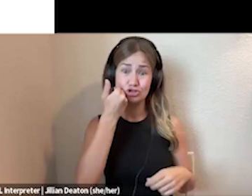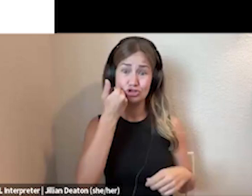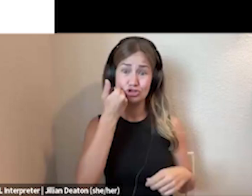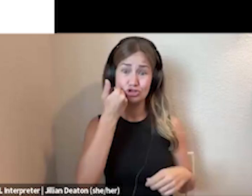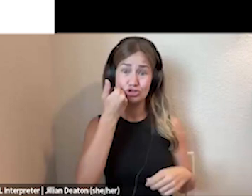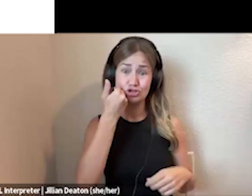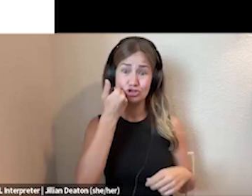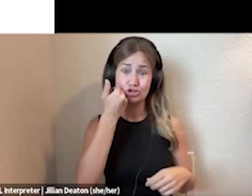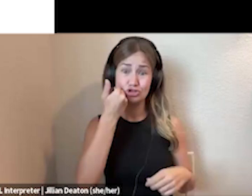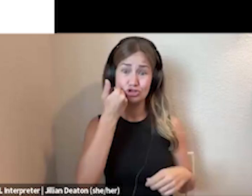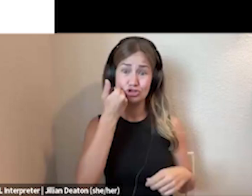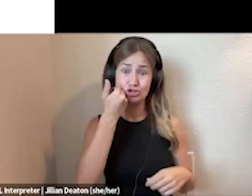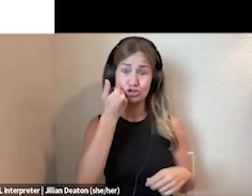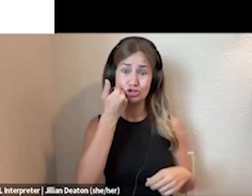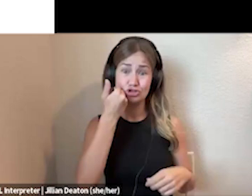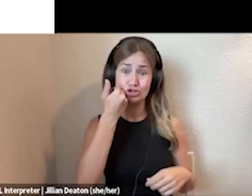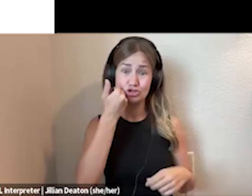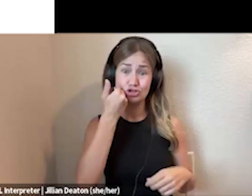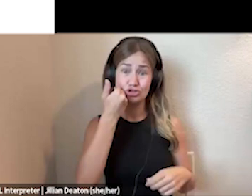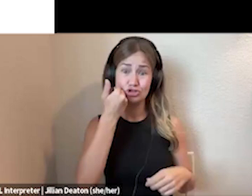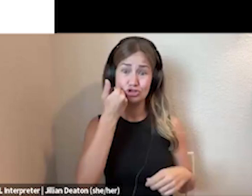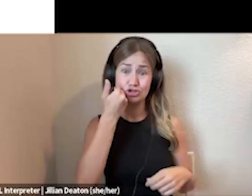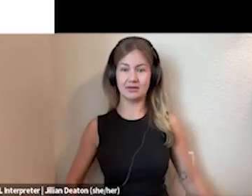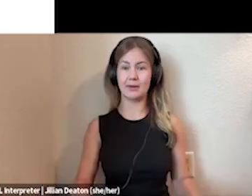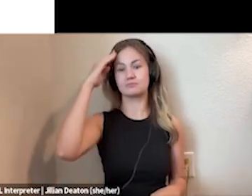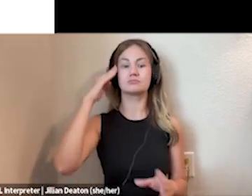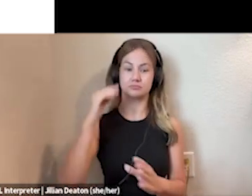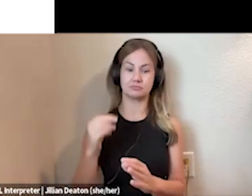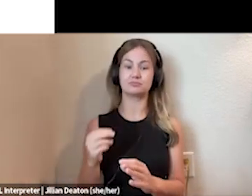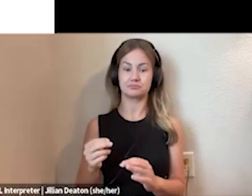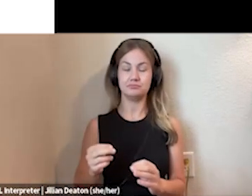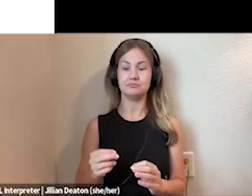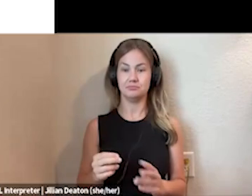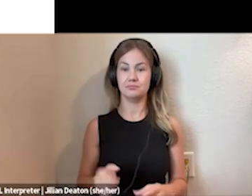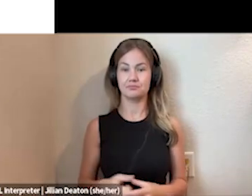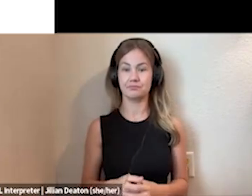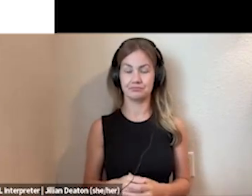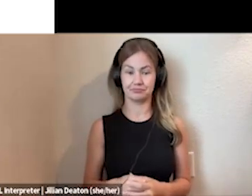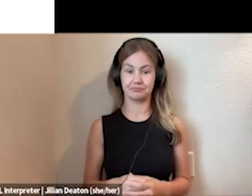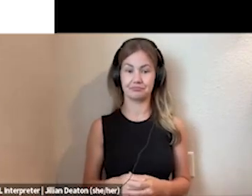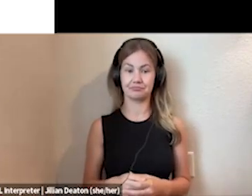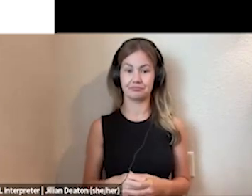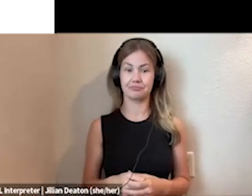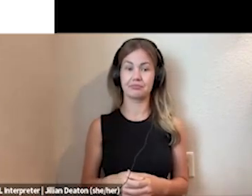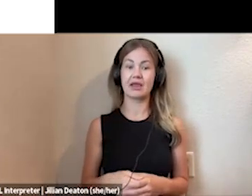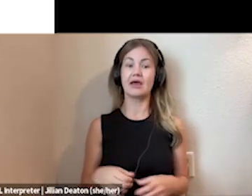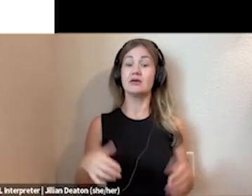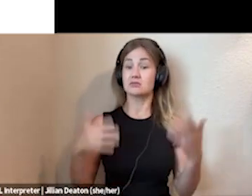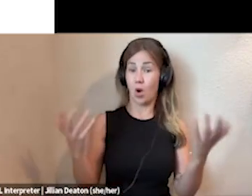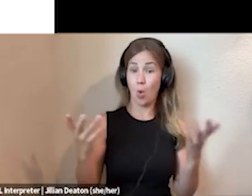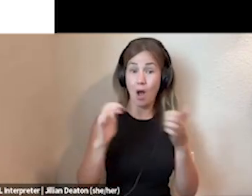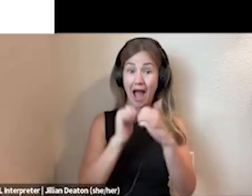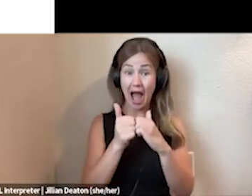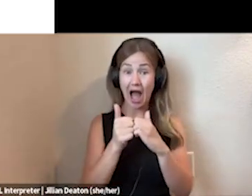replace this slightly funny cartoon and its vague question with a more useful one today. How do we